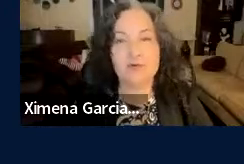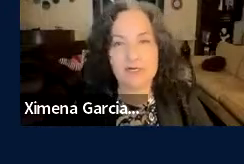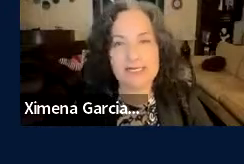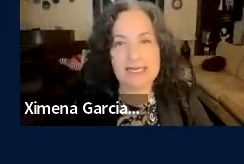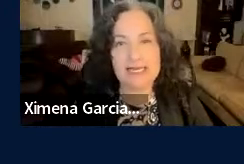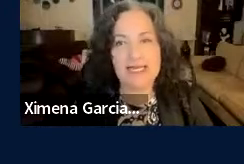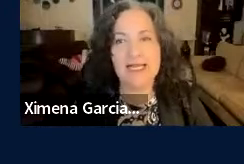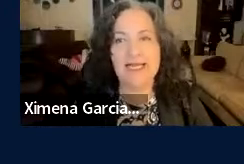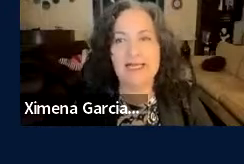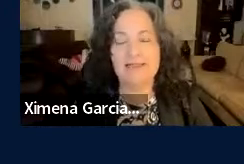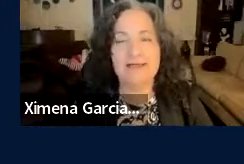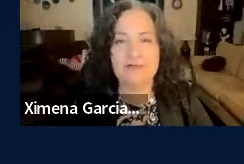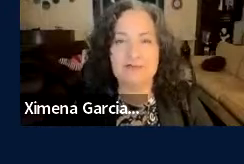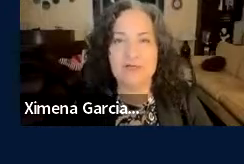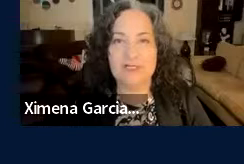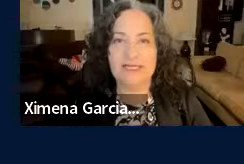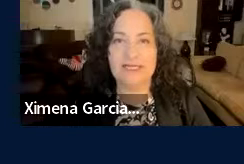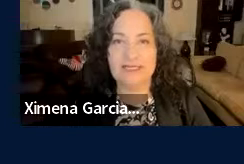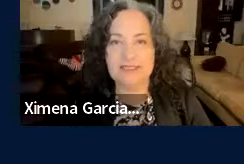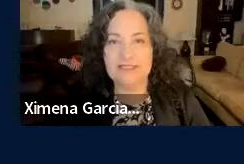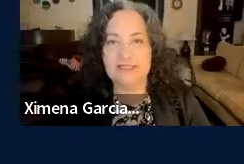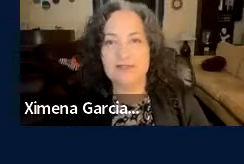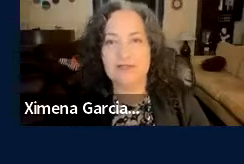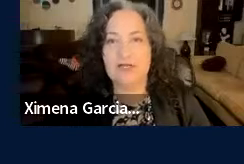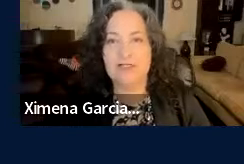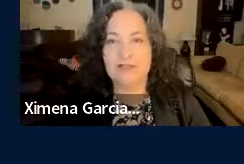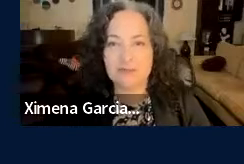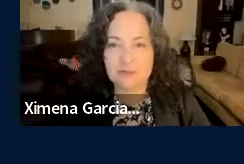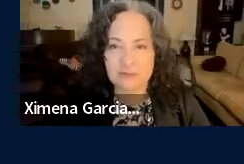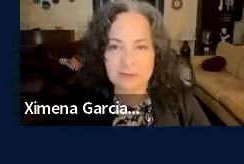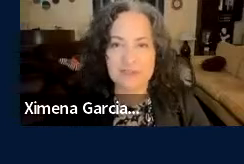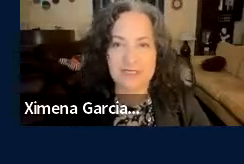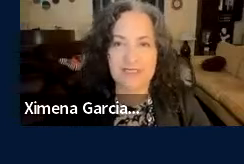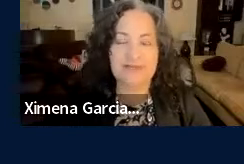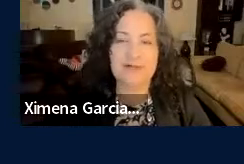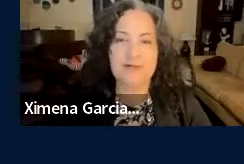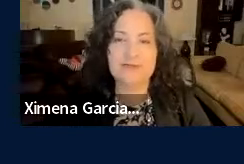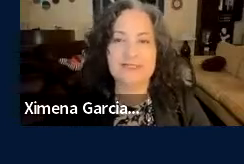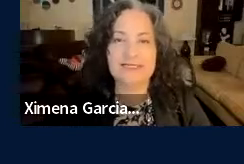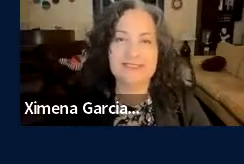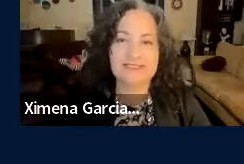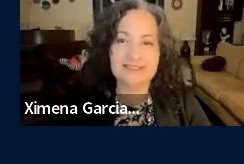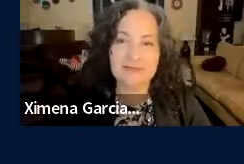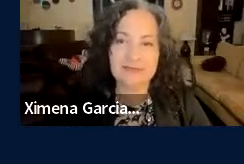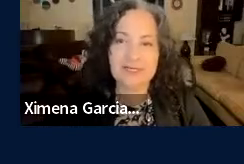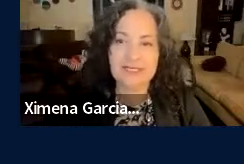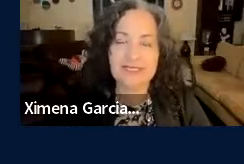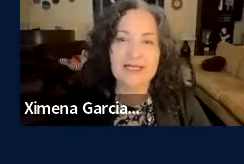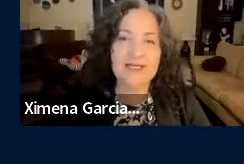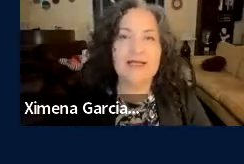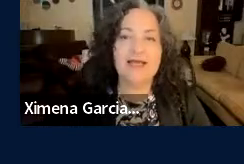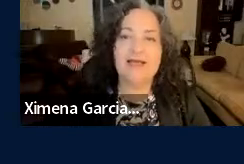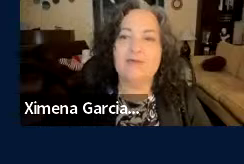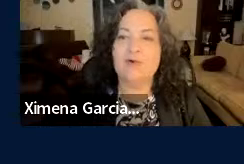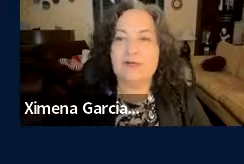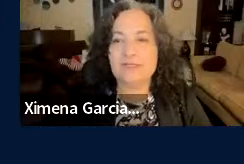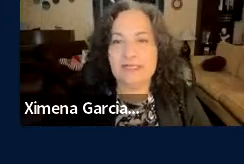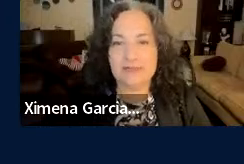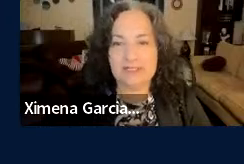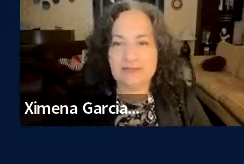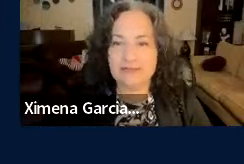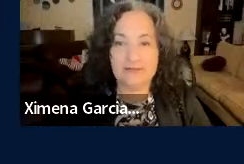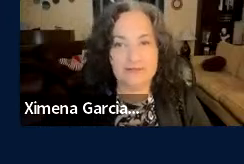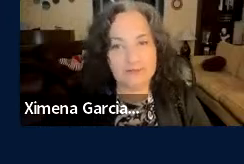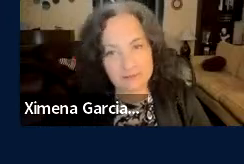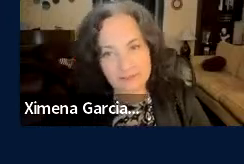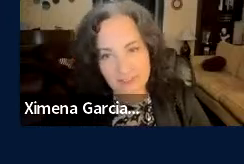being recorded and live streamed on the KDHA YouTube channel. So it's really nice to see everybody, and welcome to